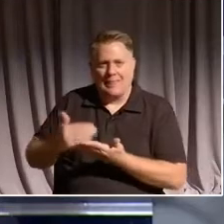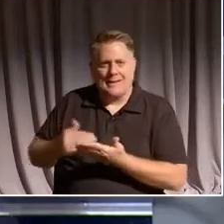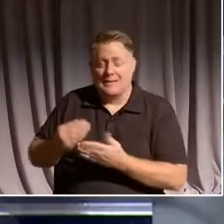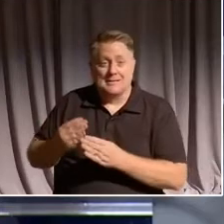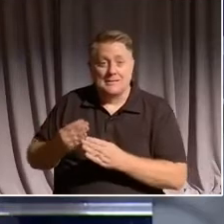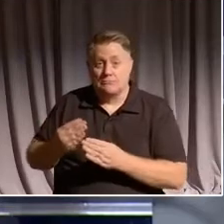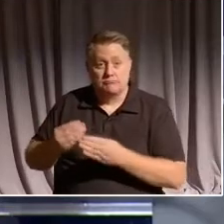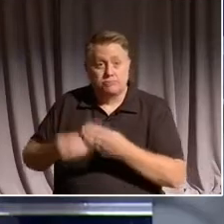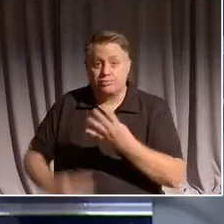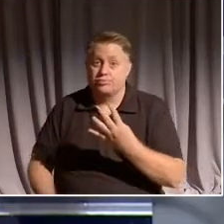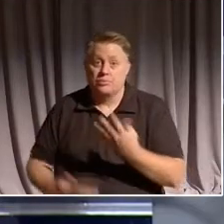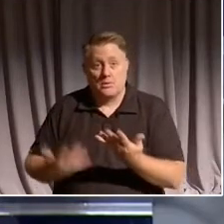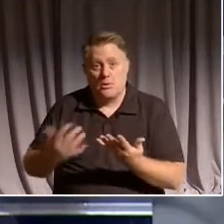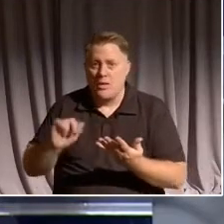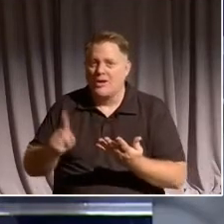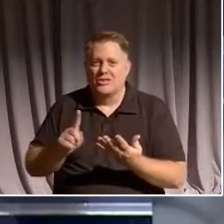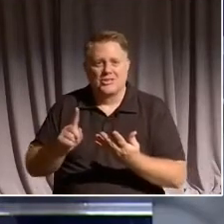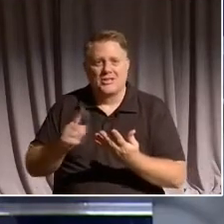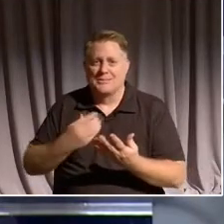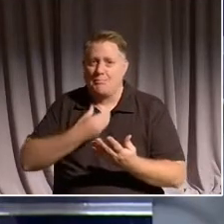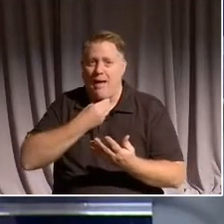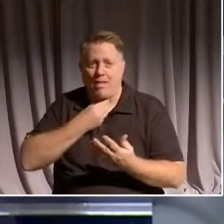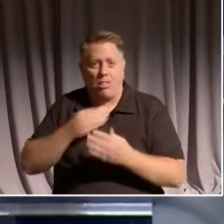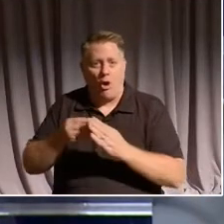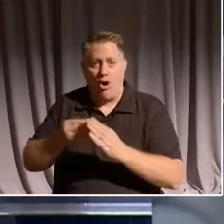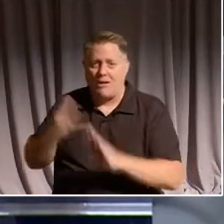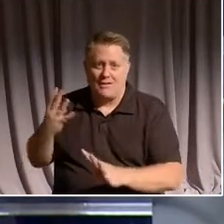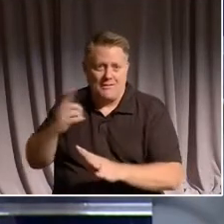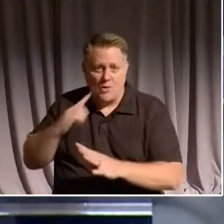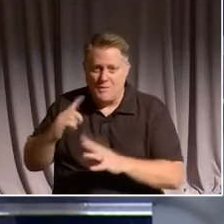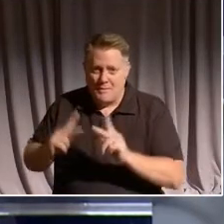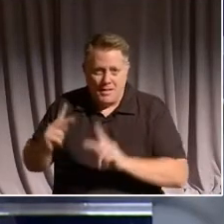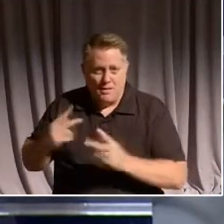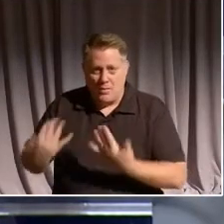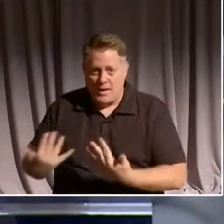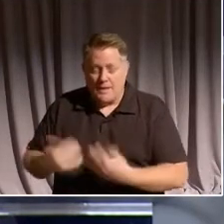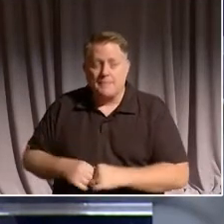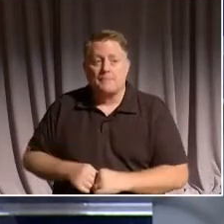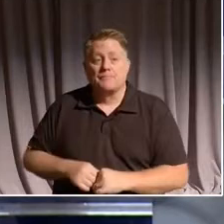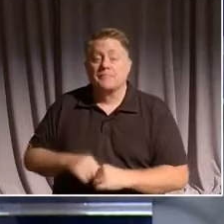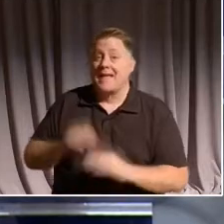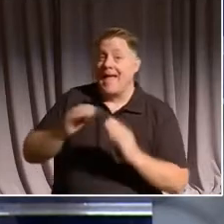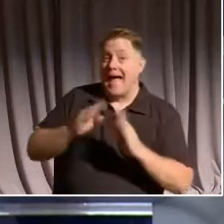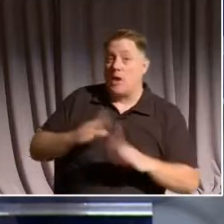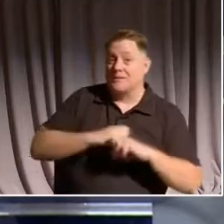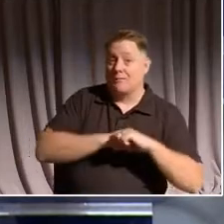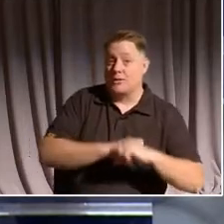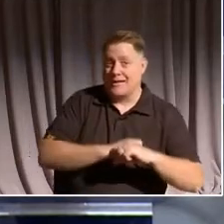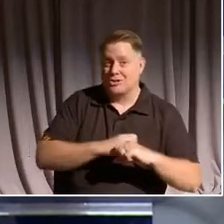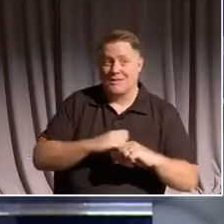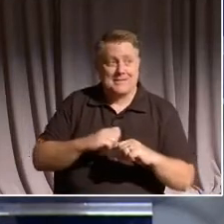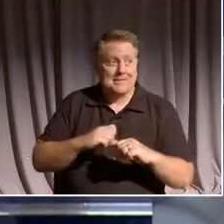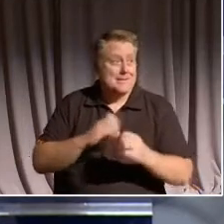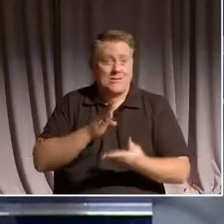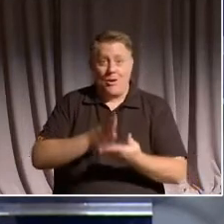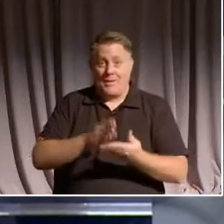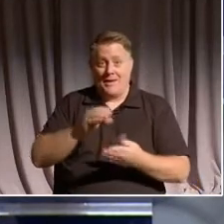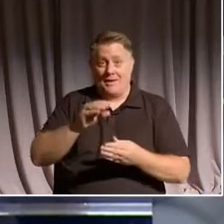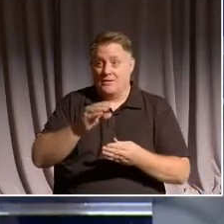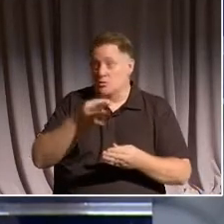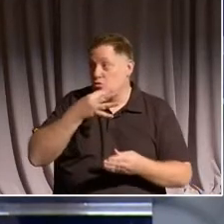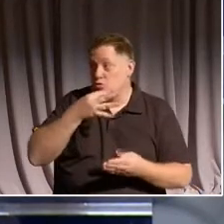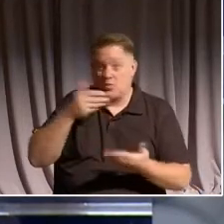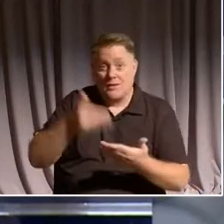high, or there's just a backlog. And finally, with the housing protections ending soon in Los